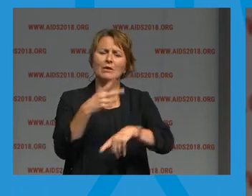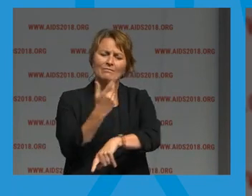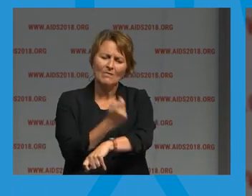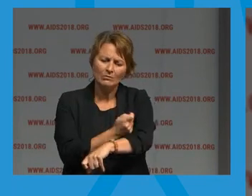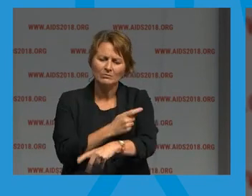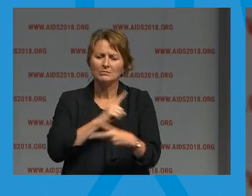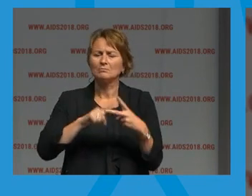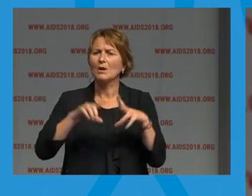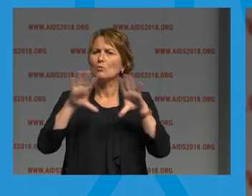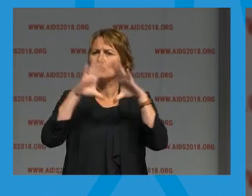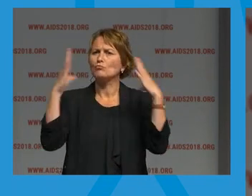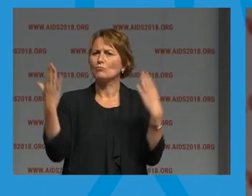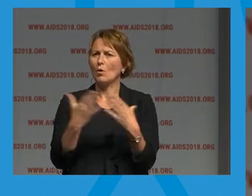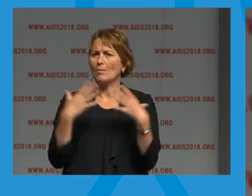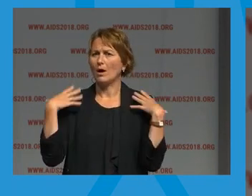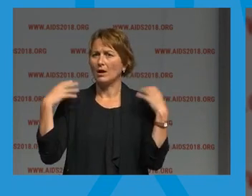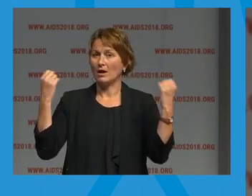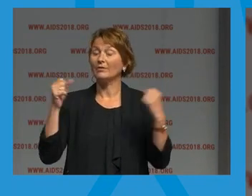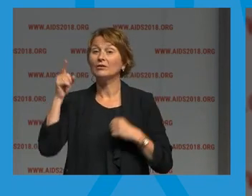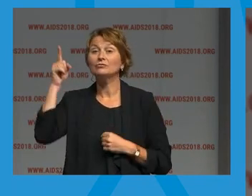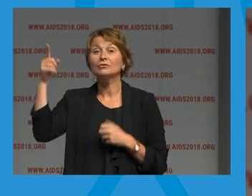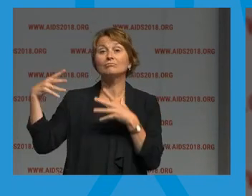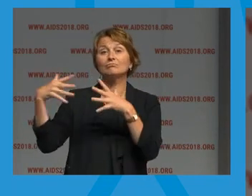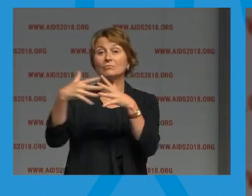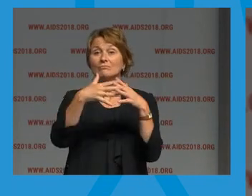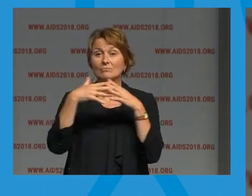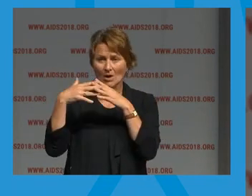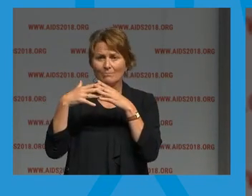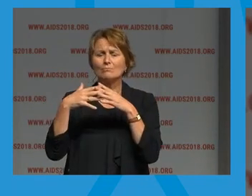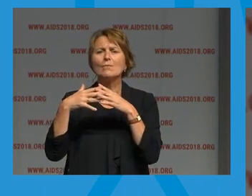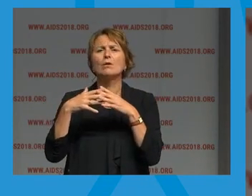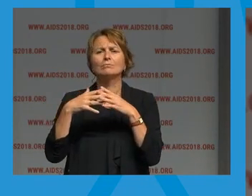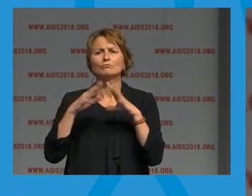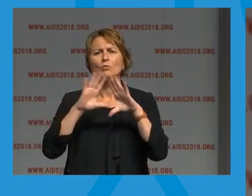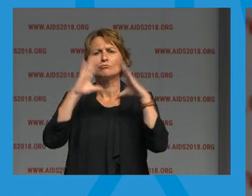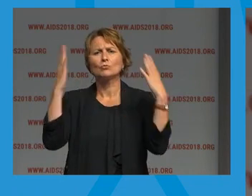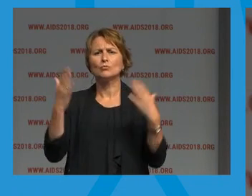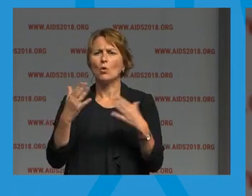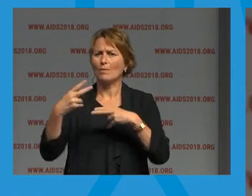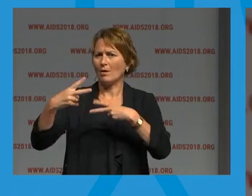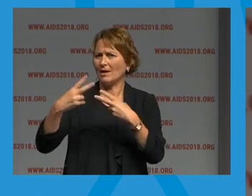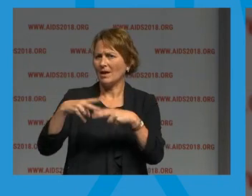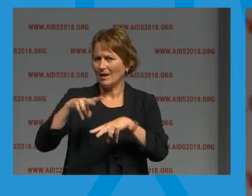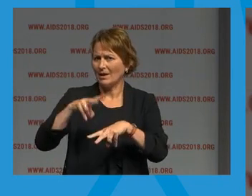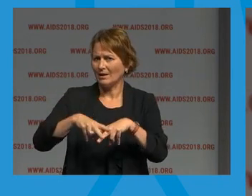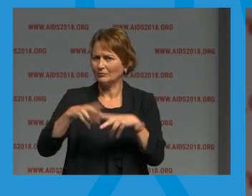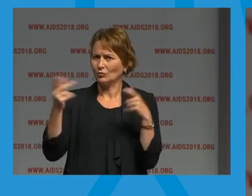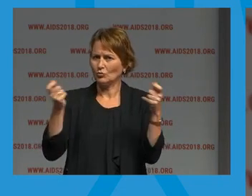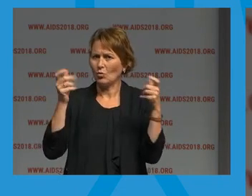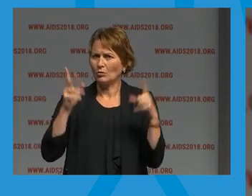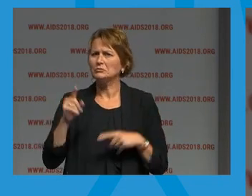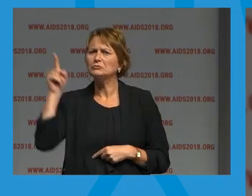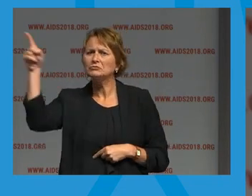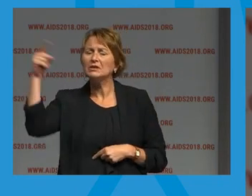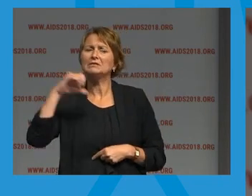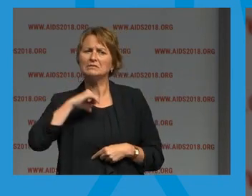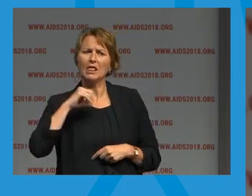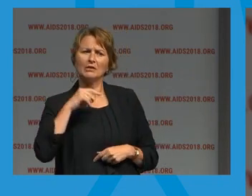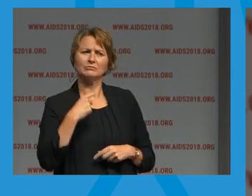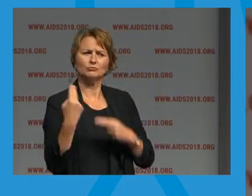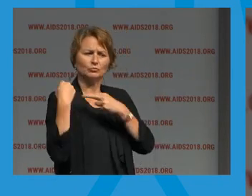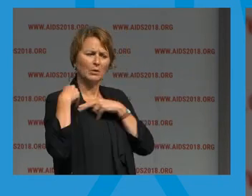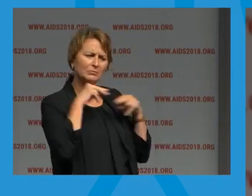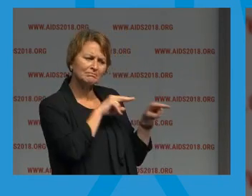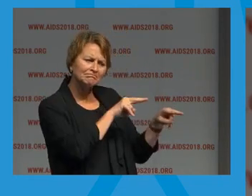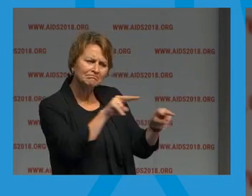health. As the U.S. Global AIDS Coordinator, Ambassador Birx oversees the implementation of the U.S. President Emergency Plan